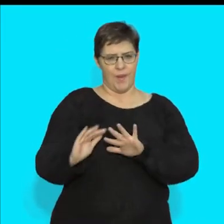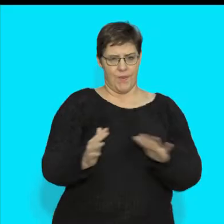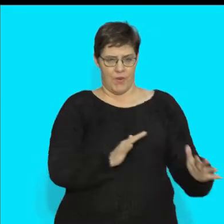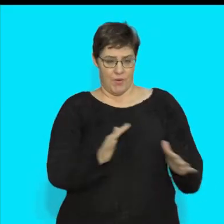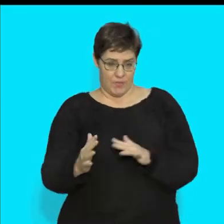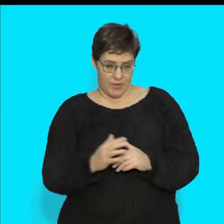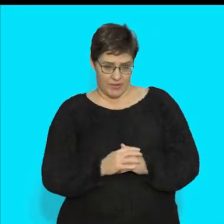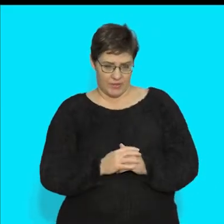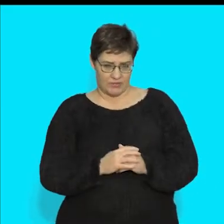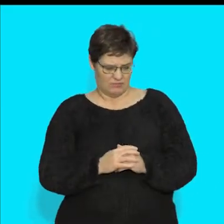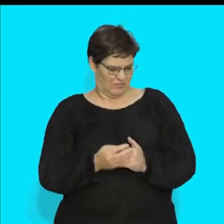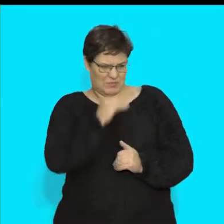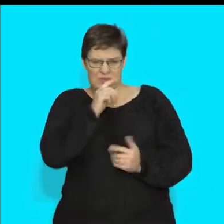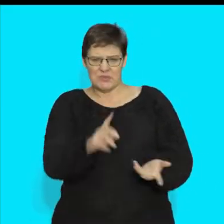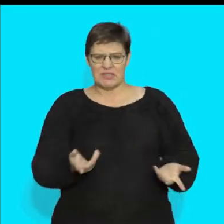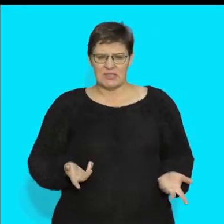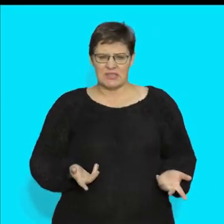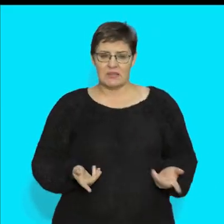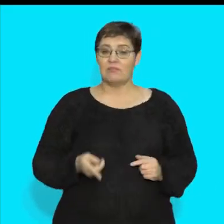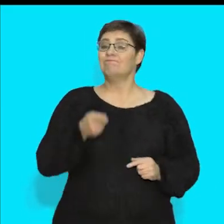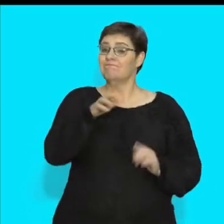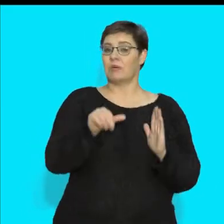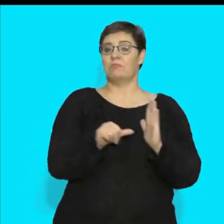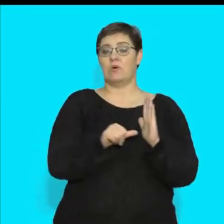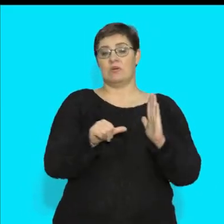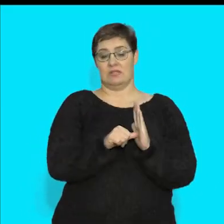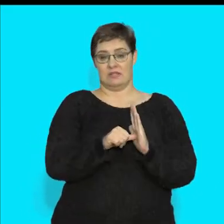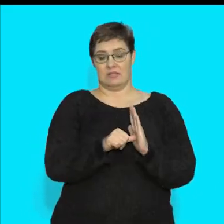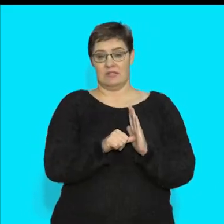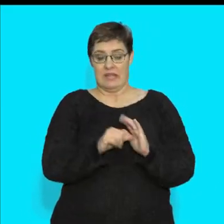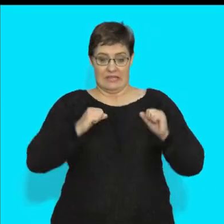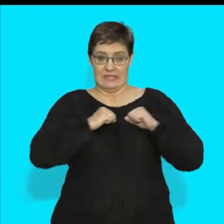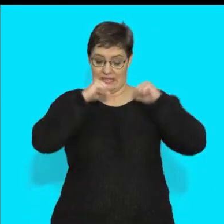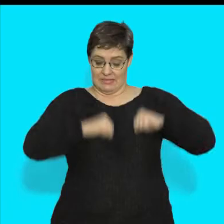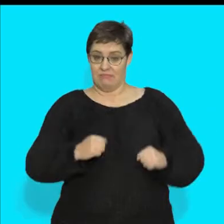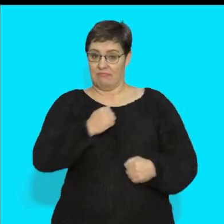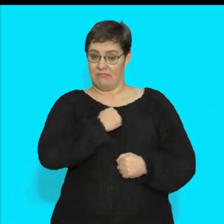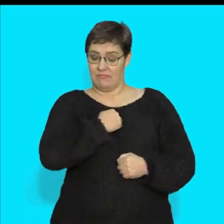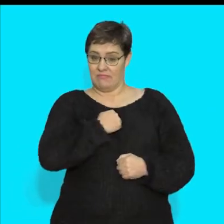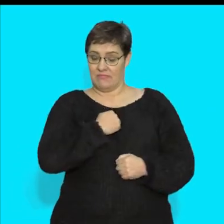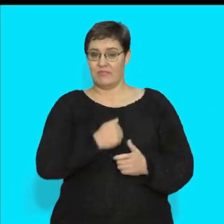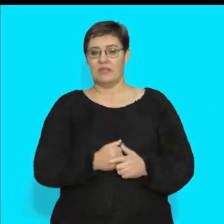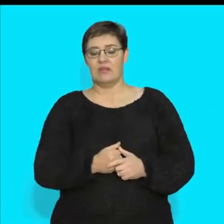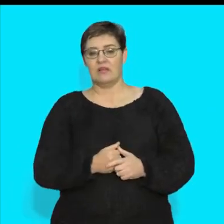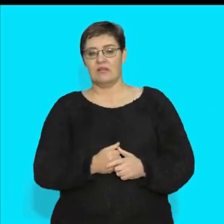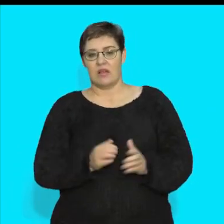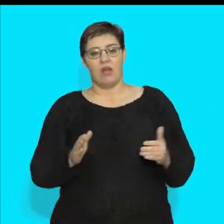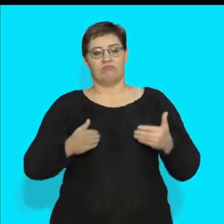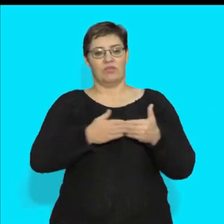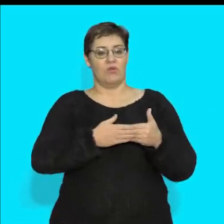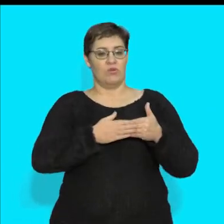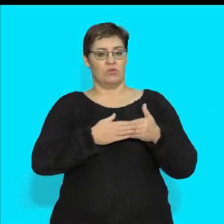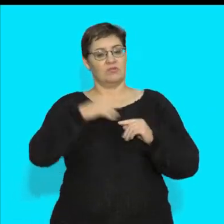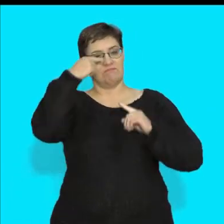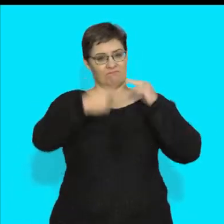heart functions. And what do I mean by this is very important. our system, all right, first of all, is